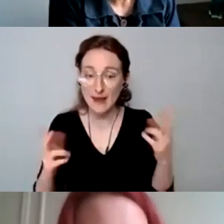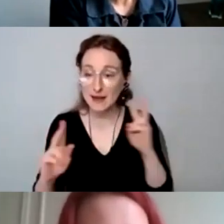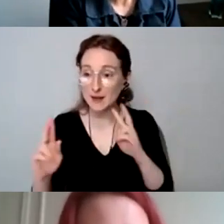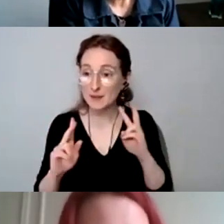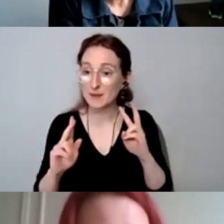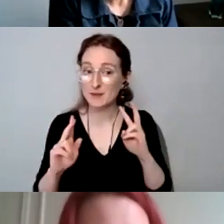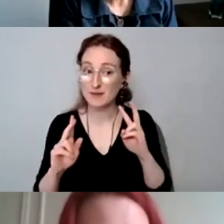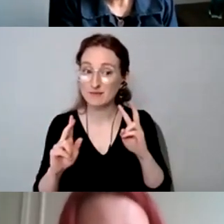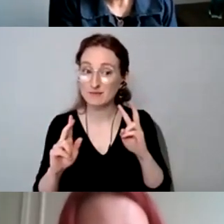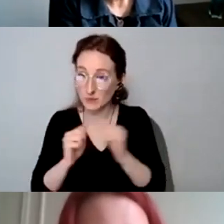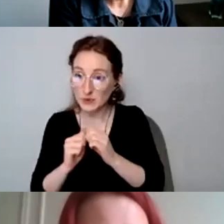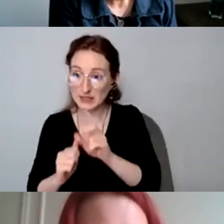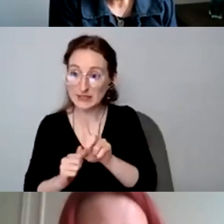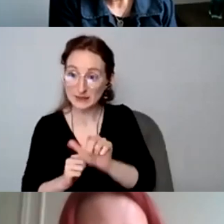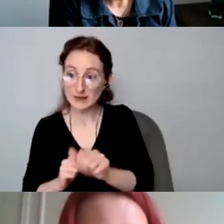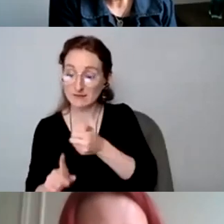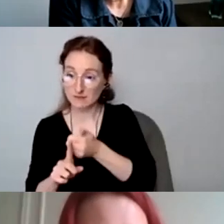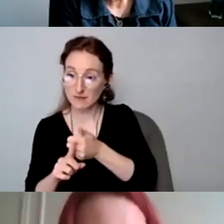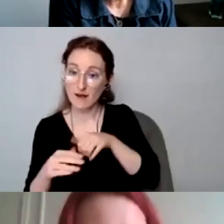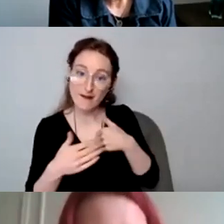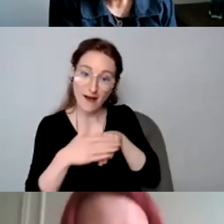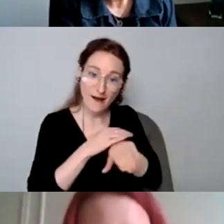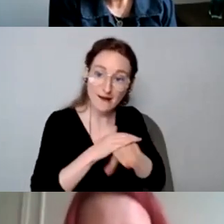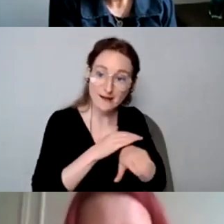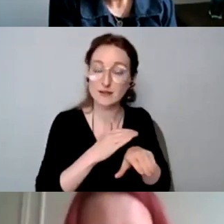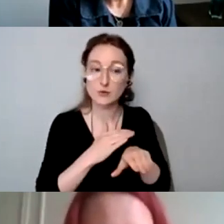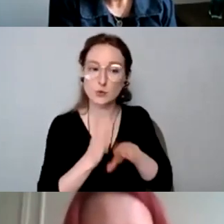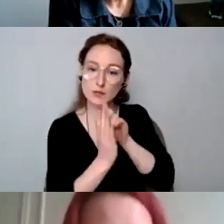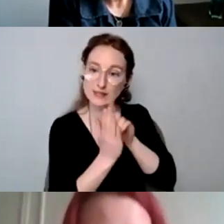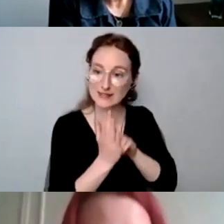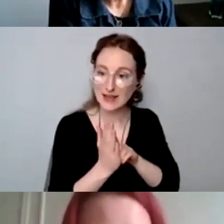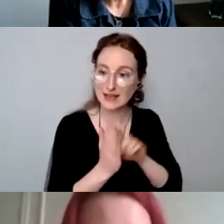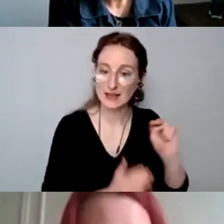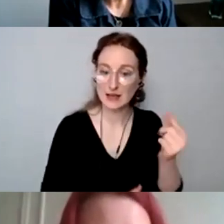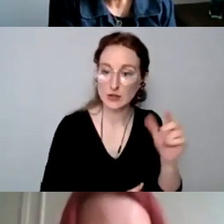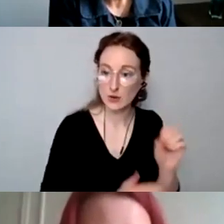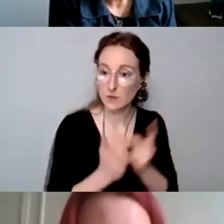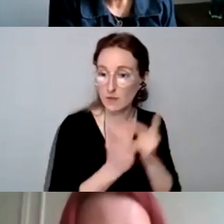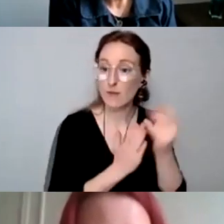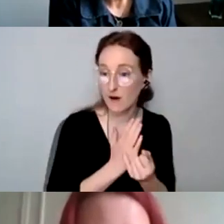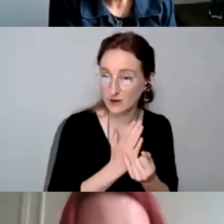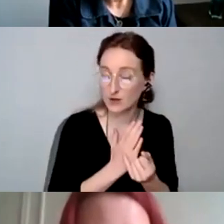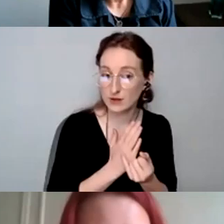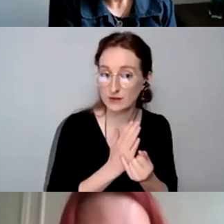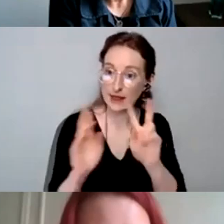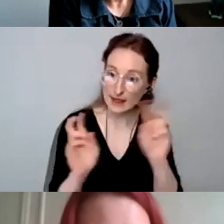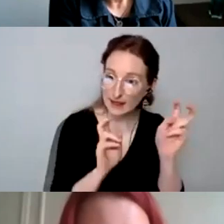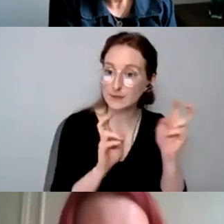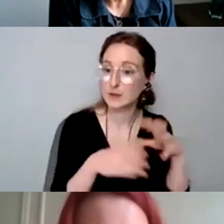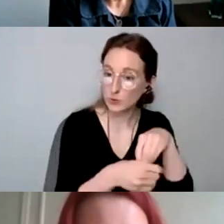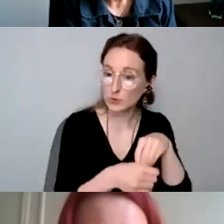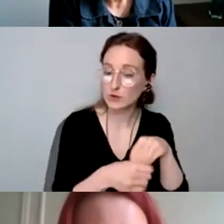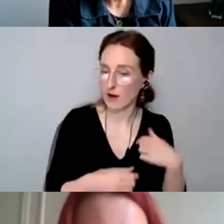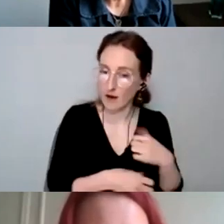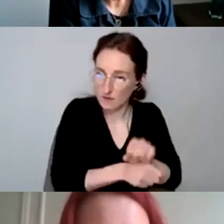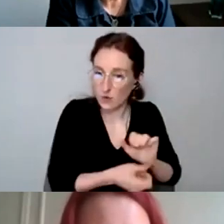disabilities had access to designing those NGO projects themed in inclusion that I've worked with as well